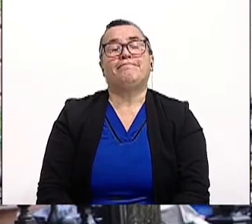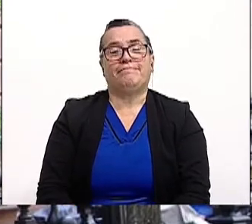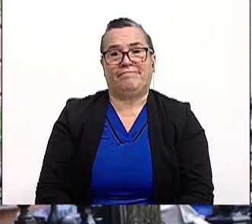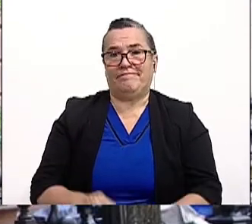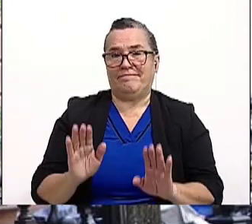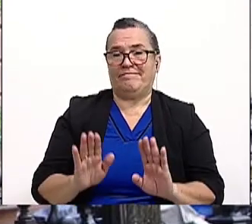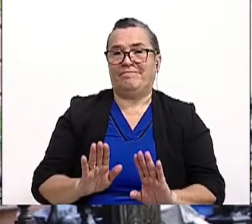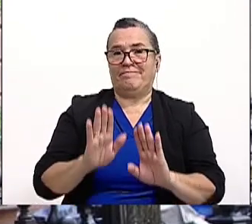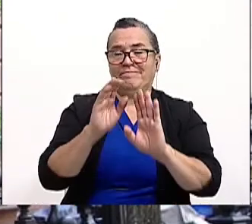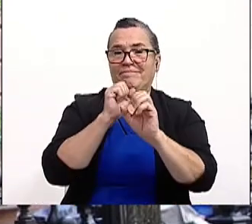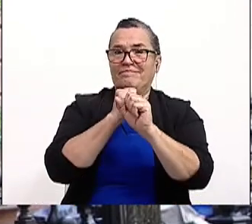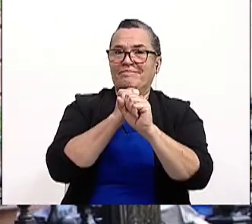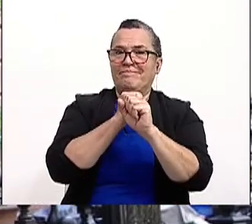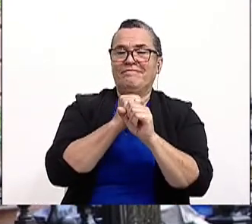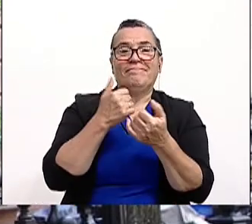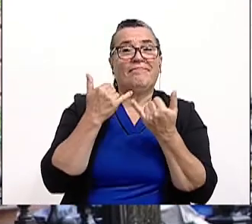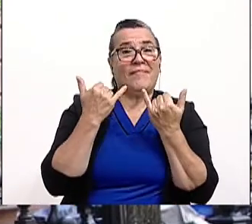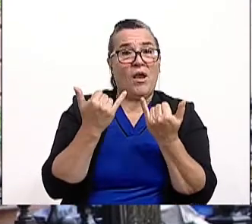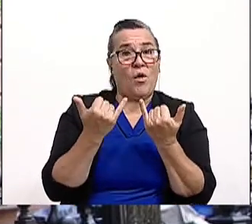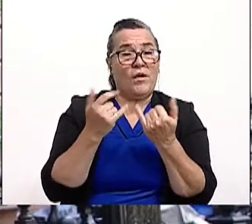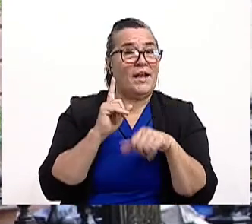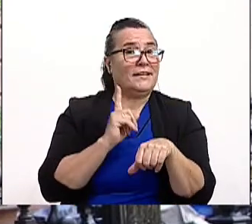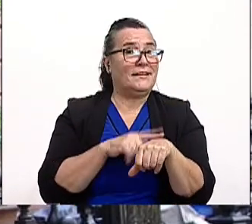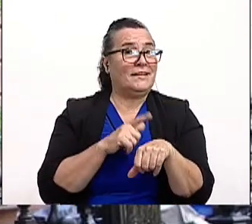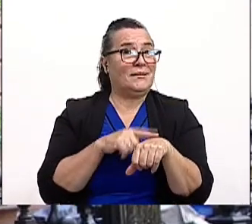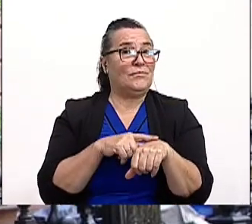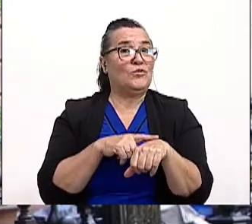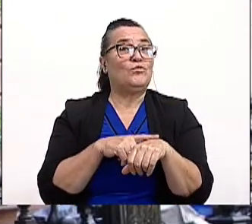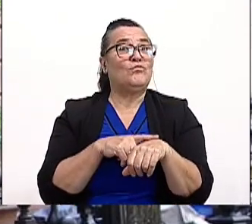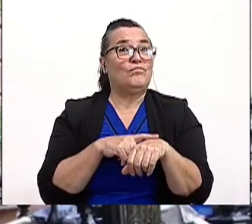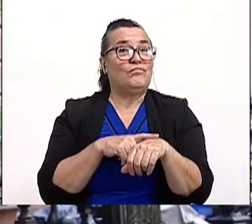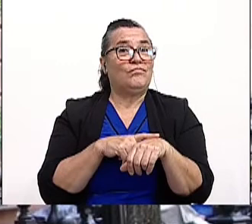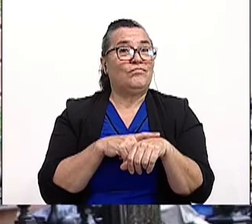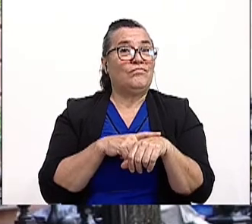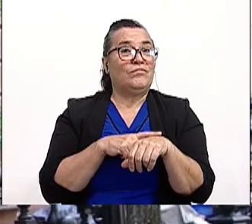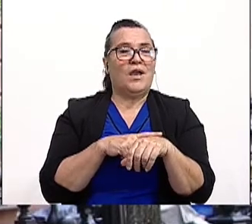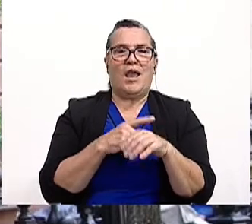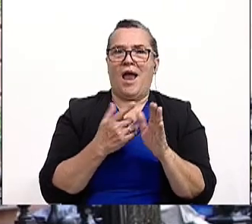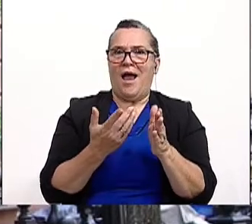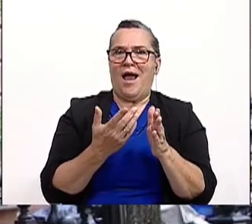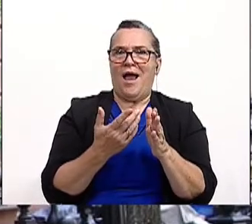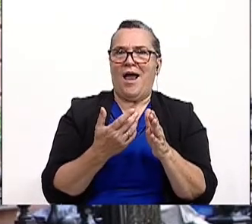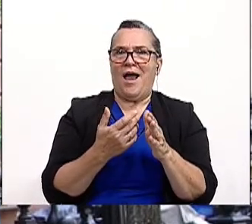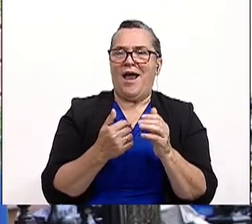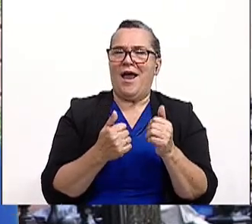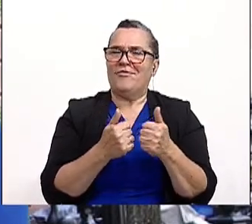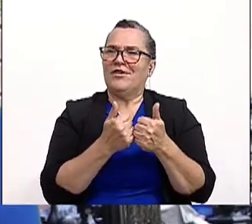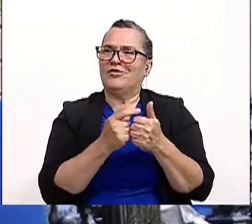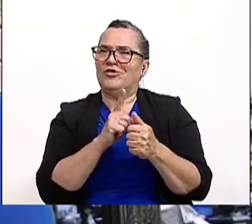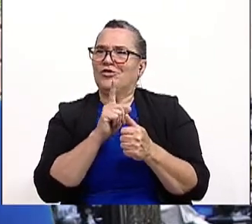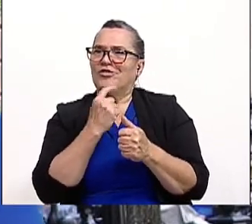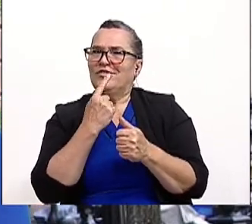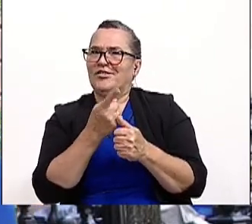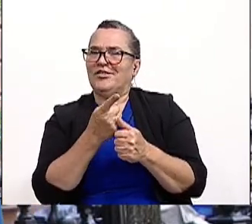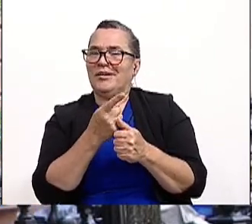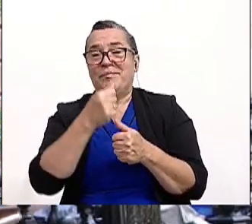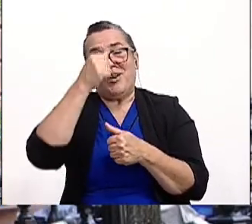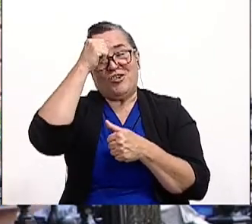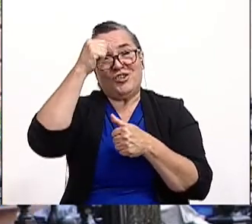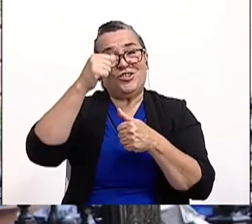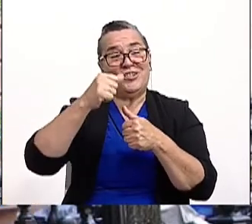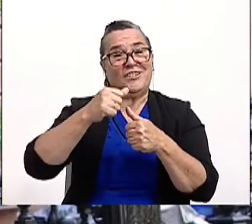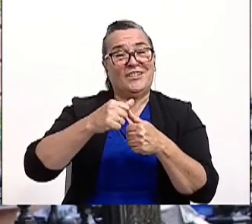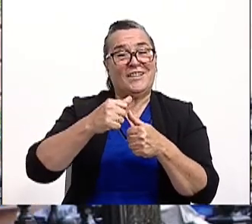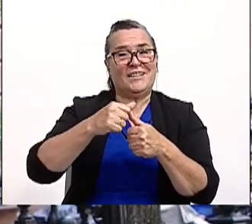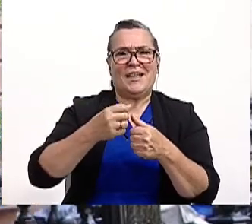Excellent job, guys. Now it's time to do the task I presented at the beginning. But let's remember some of